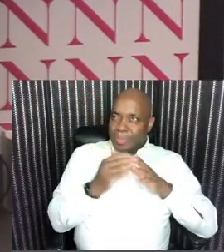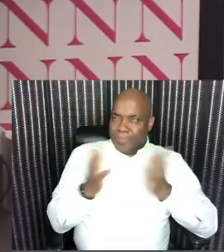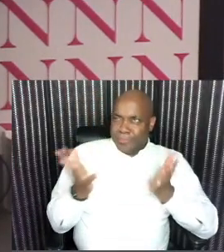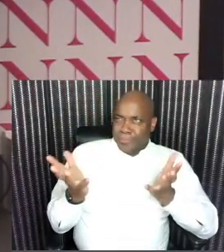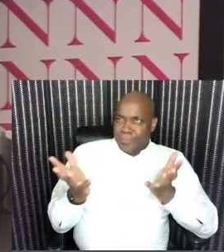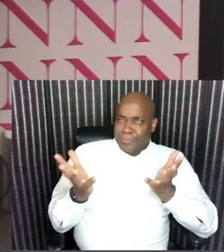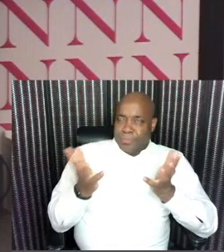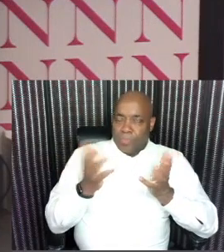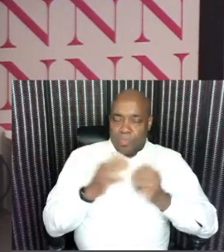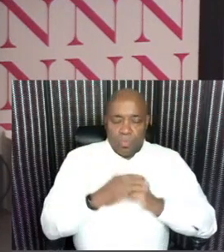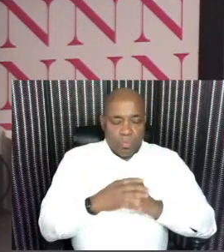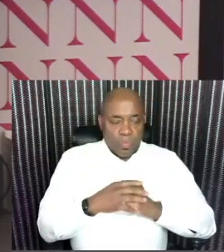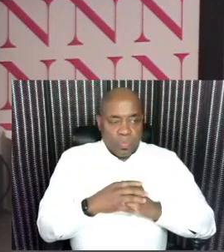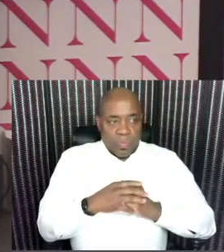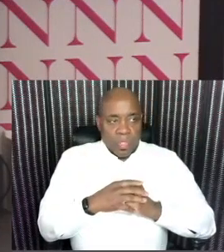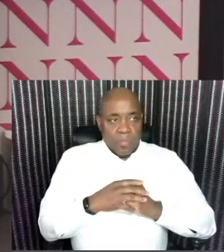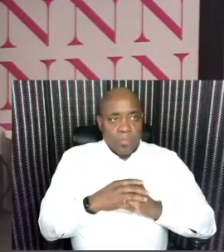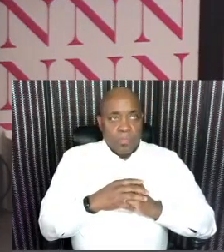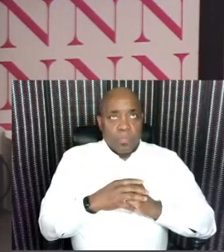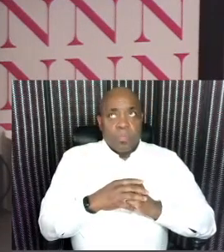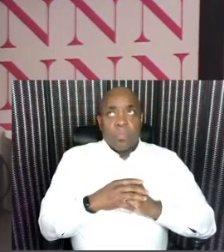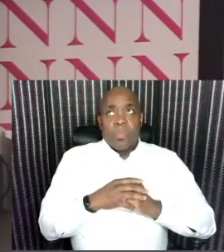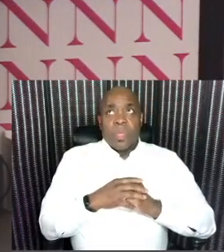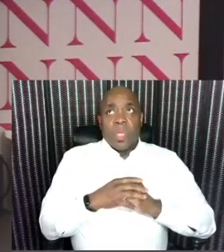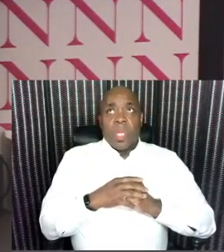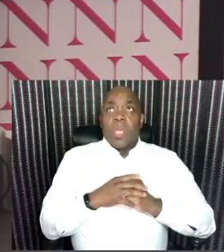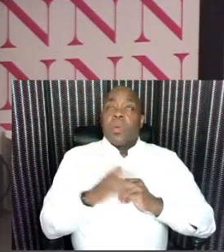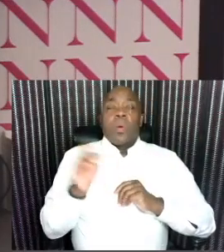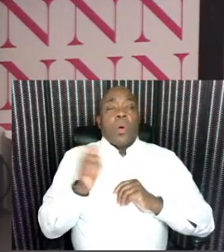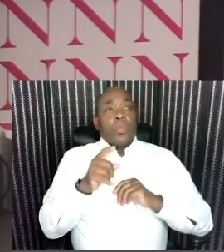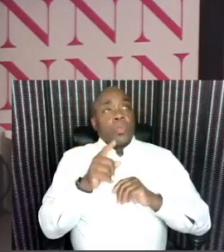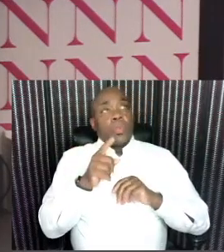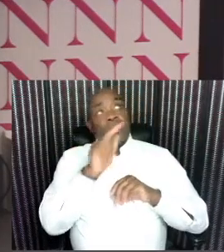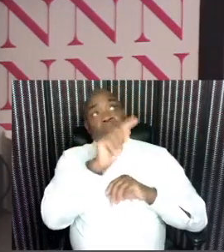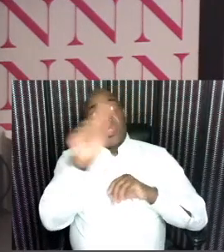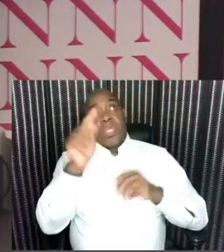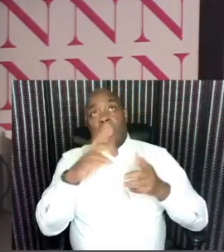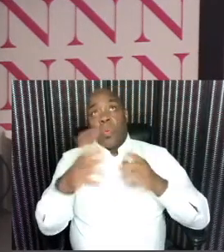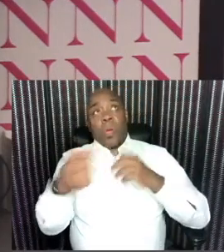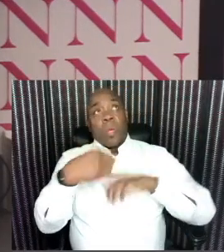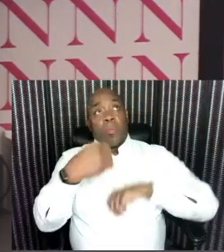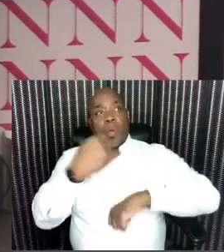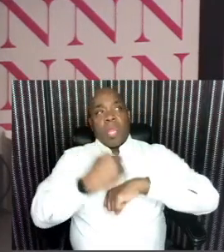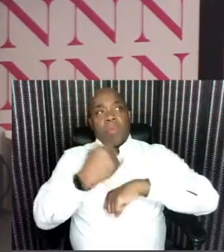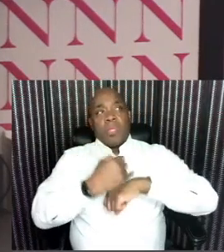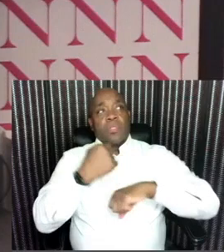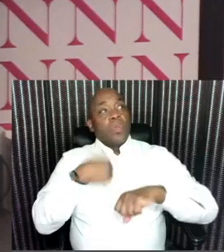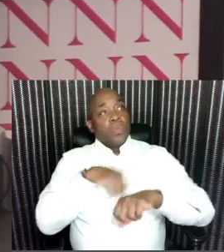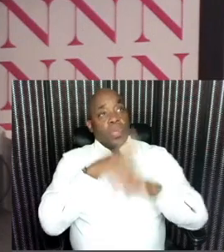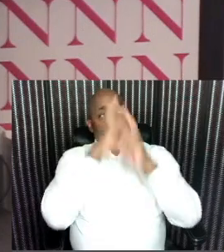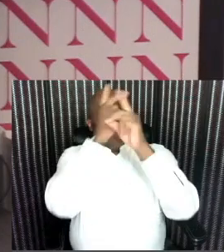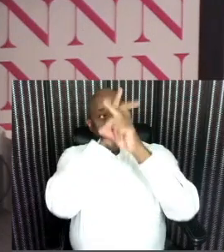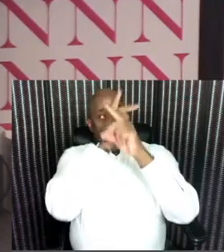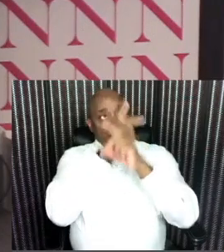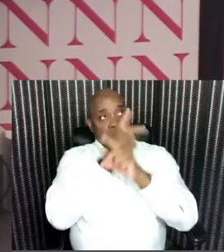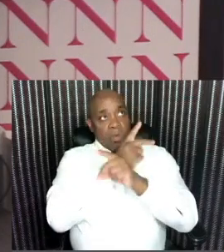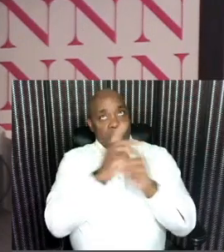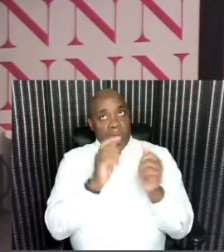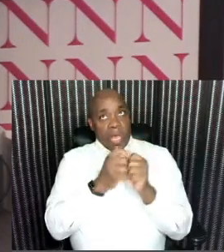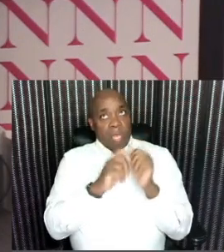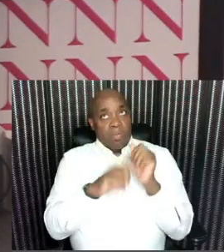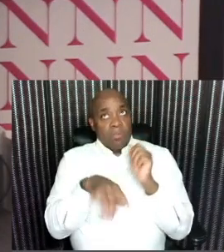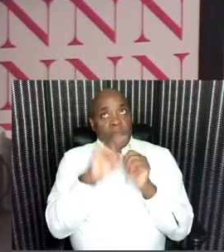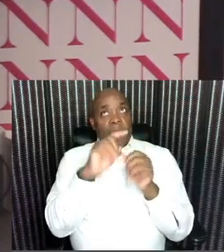They also don't wanna come on campus, so we always have to figure out a way to find the space